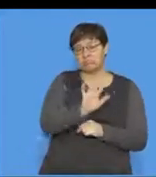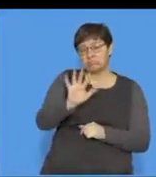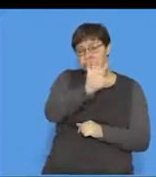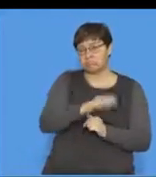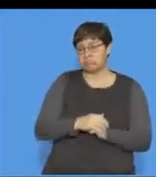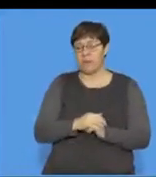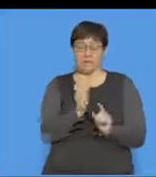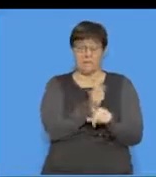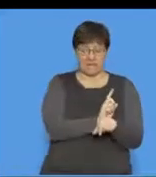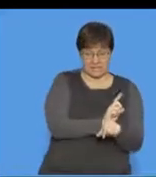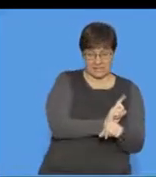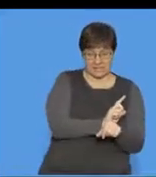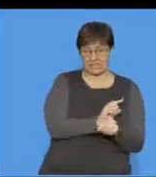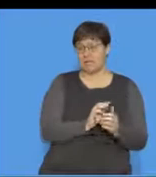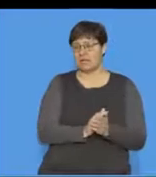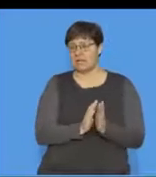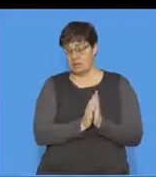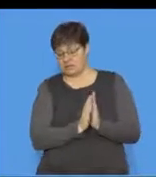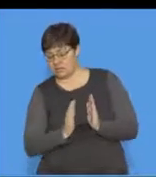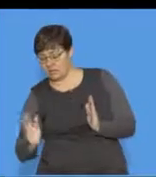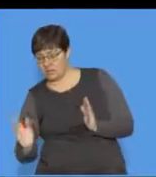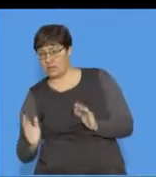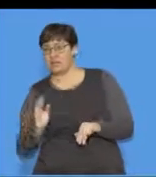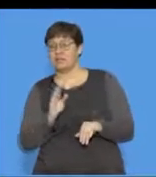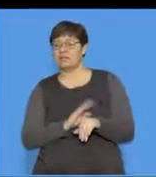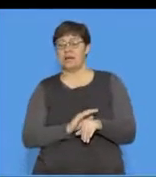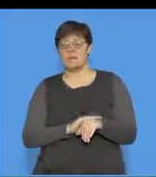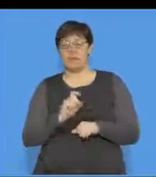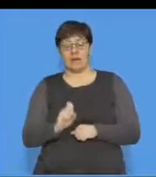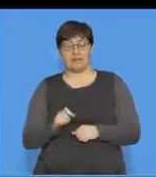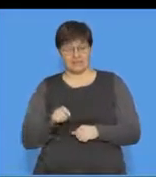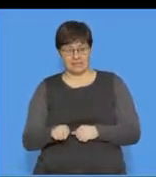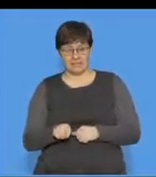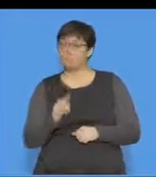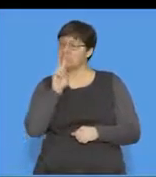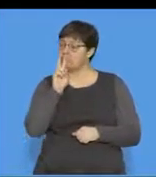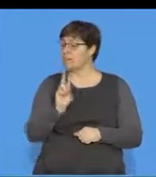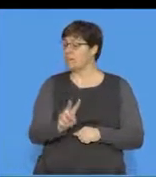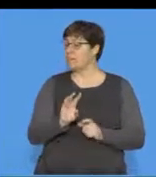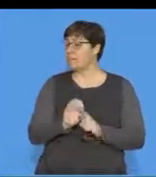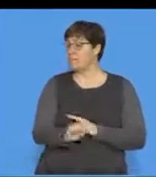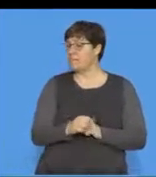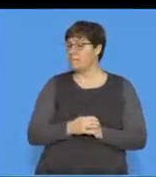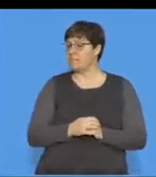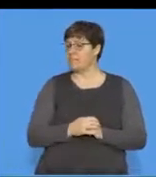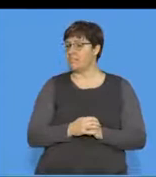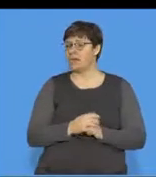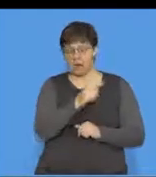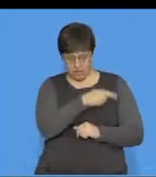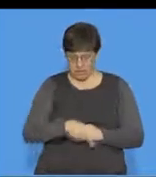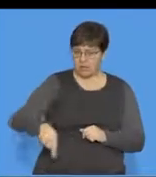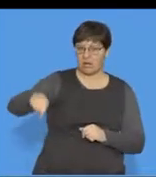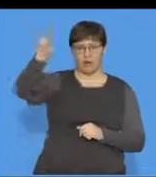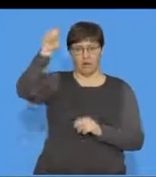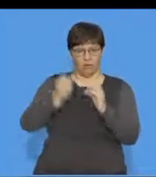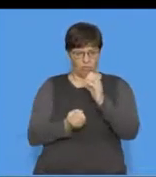minutes and time on our x-axis, we see that, goodness me, what kind of